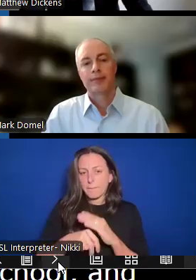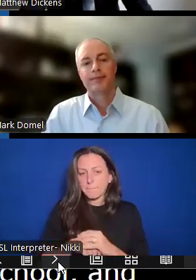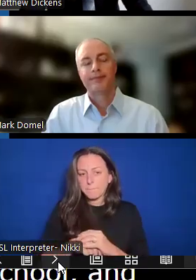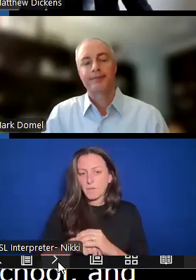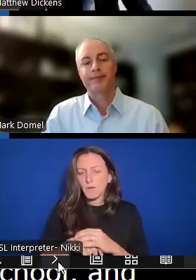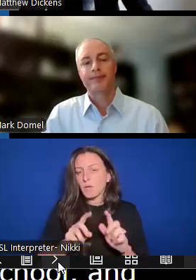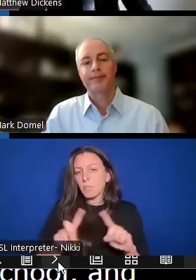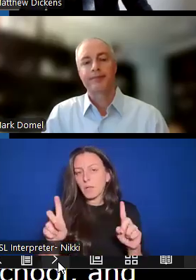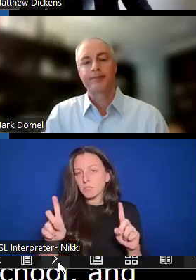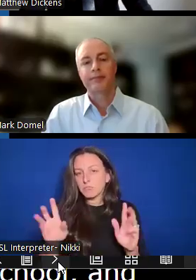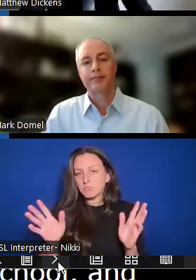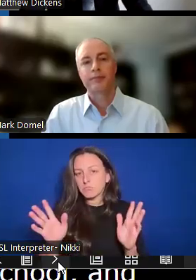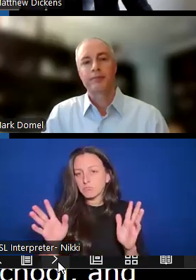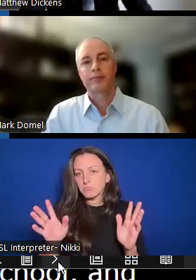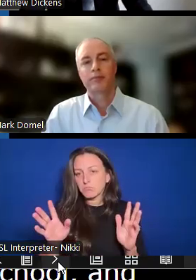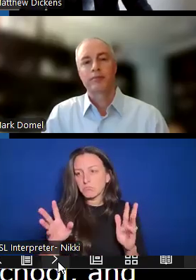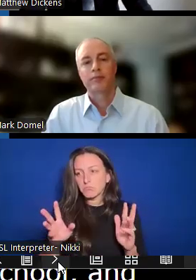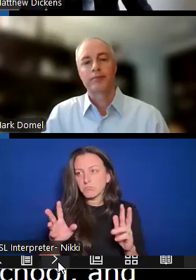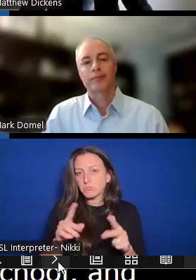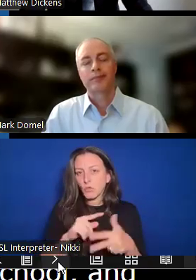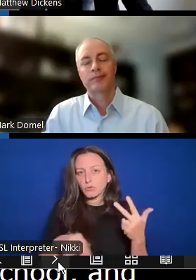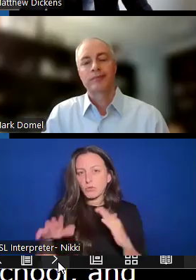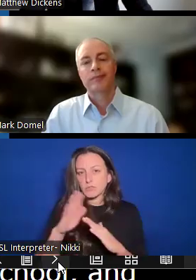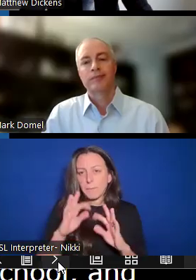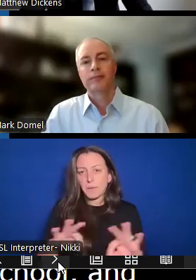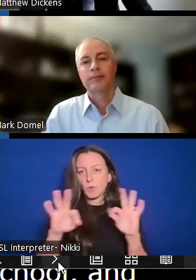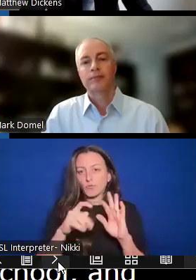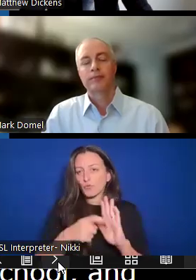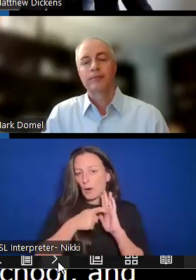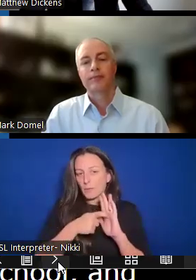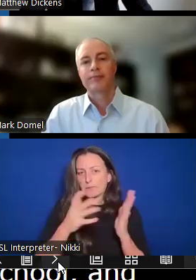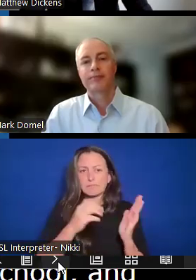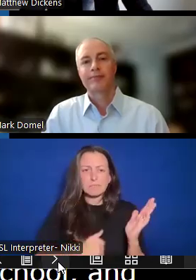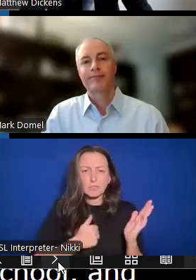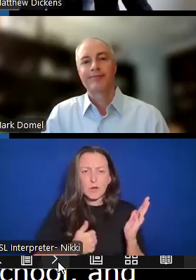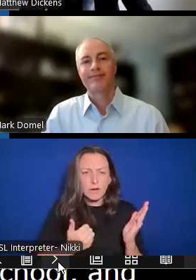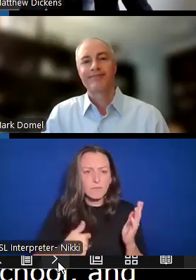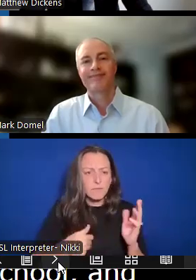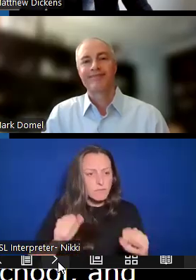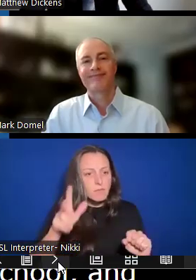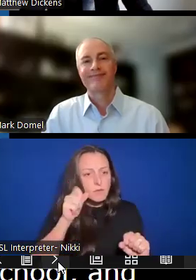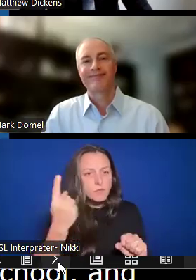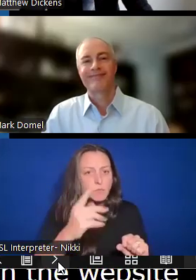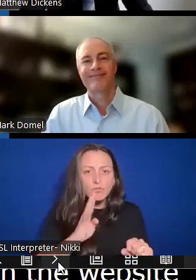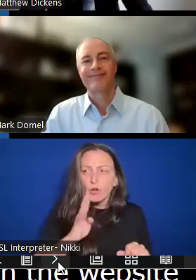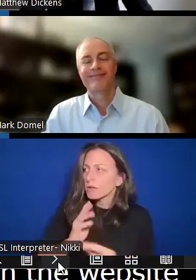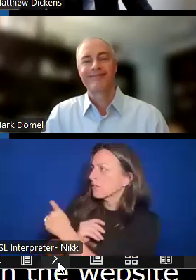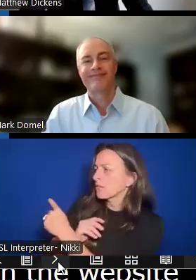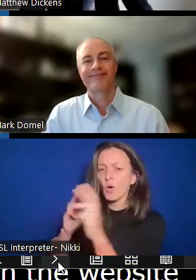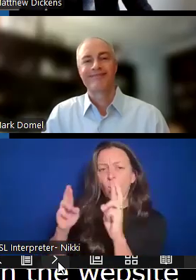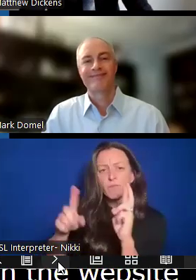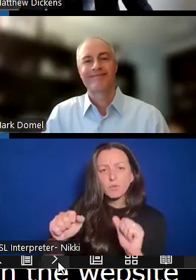But those are the big requirements. I'm sorry, I can hear someone talking behind me. I hope y'all can still hear me well.